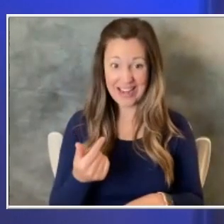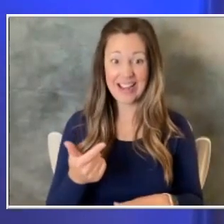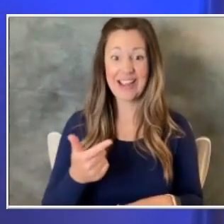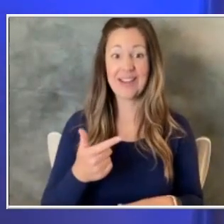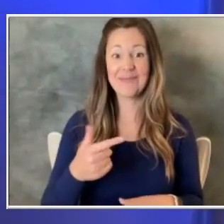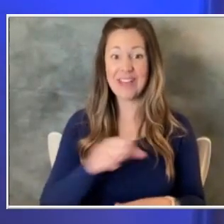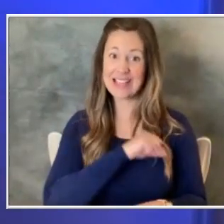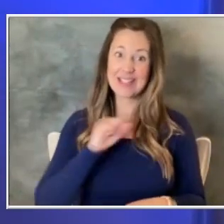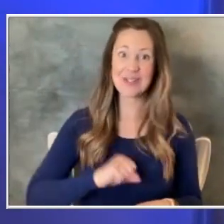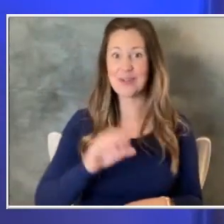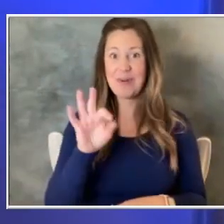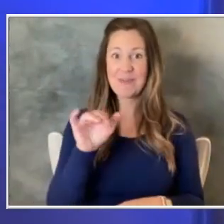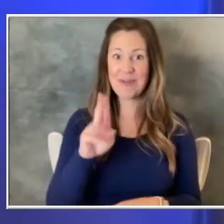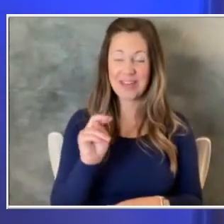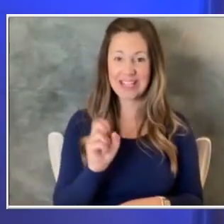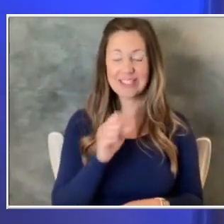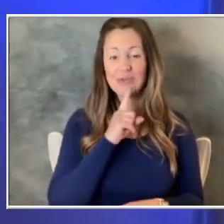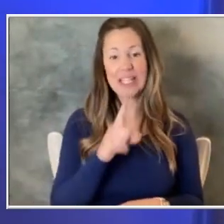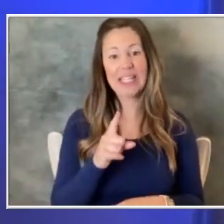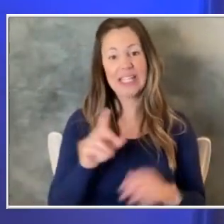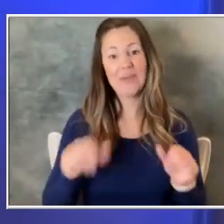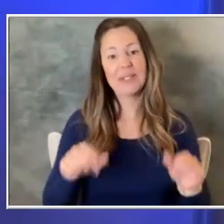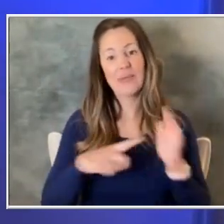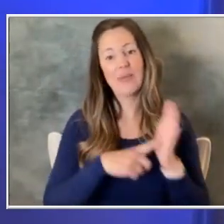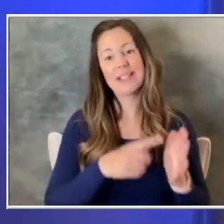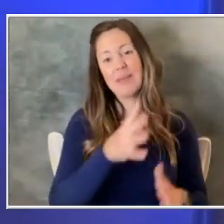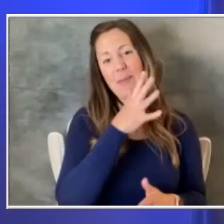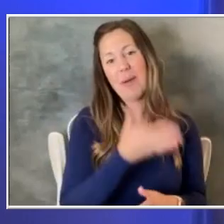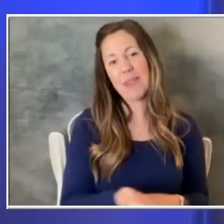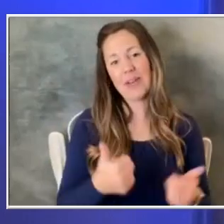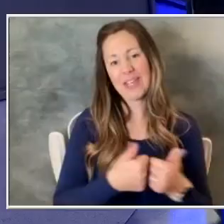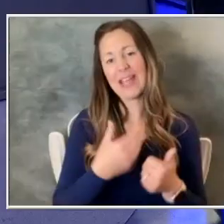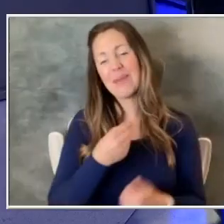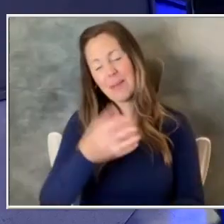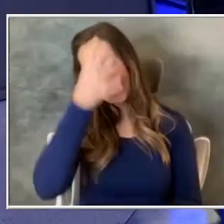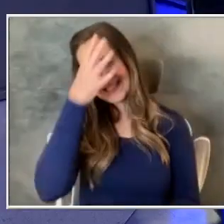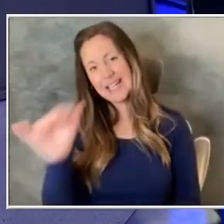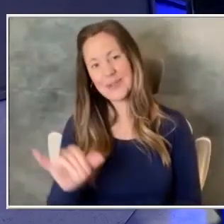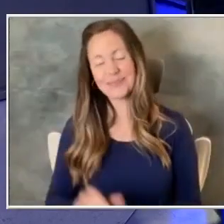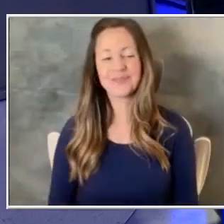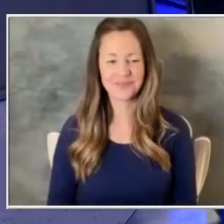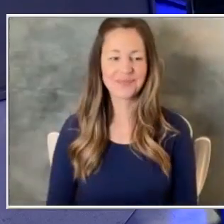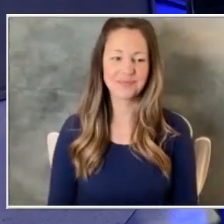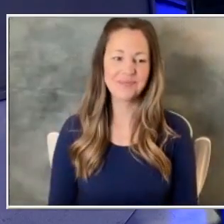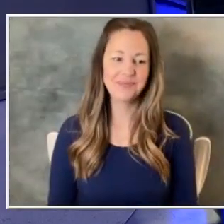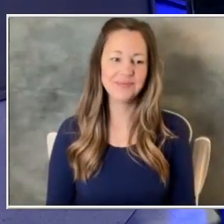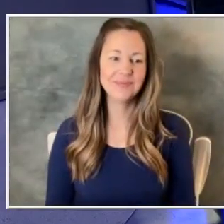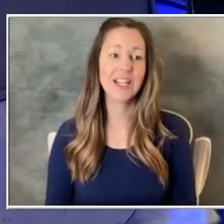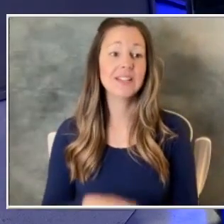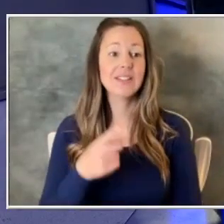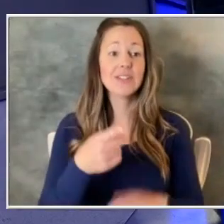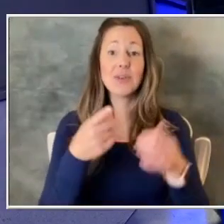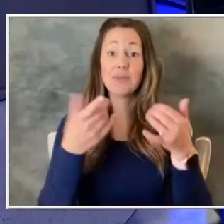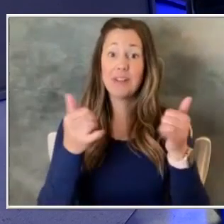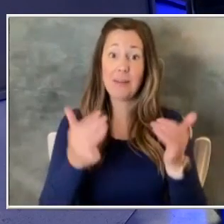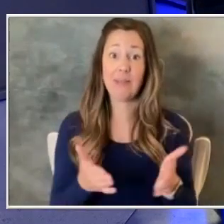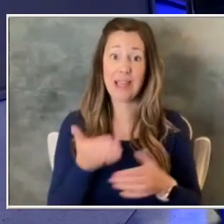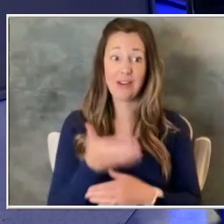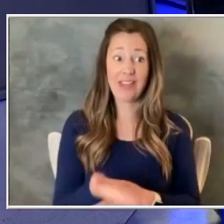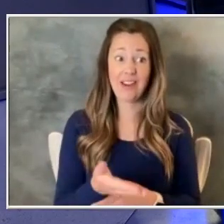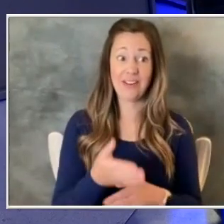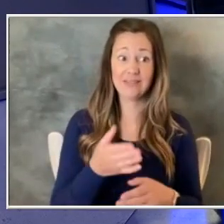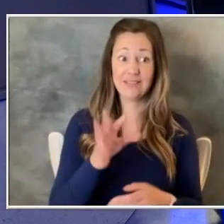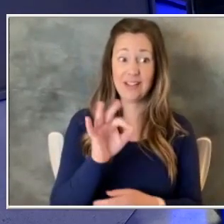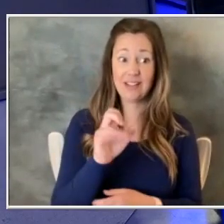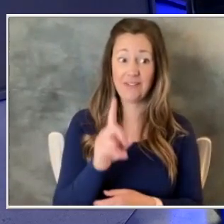so was able to represent for my mom at the game and my dad. So what is it like, though, to be a player? You've been down there on that field. You've been part of